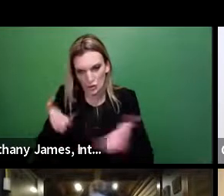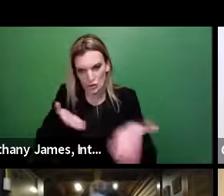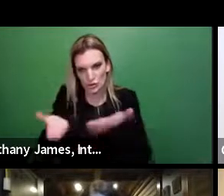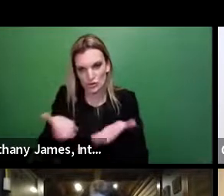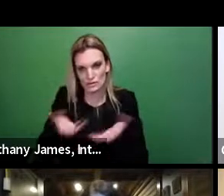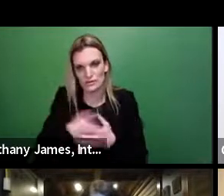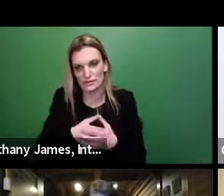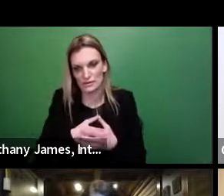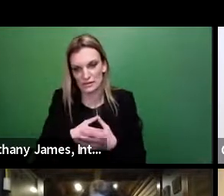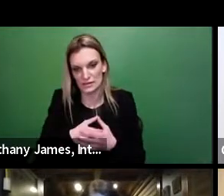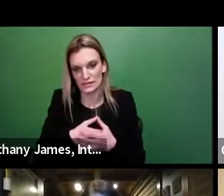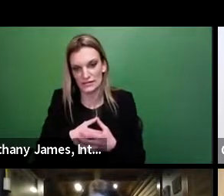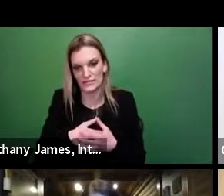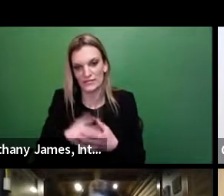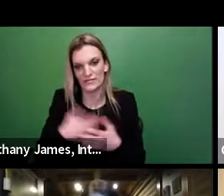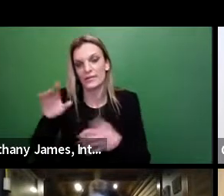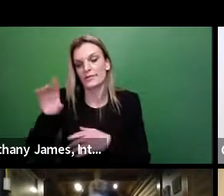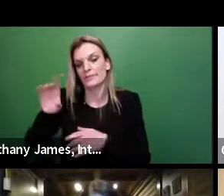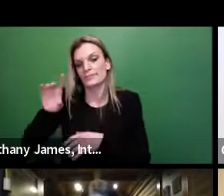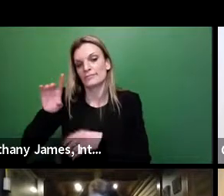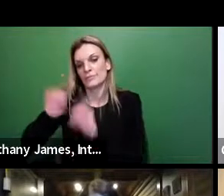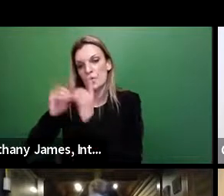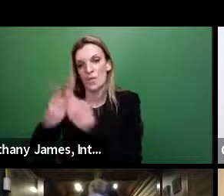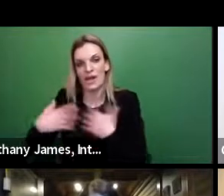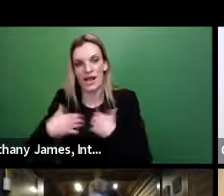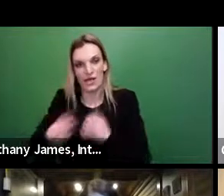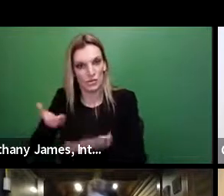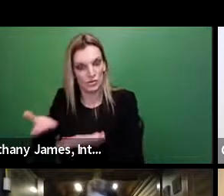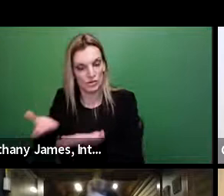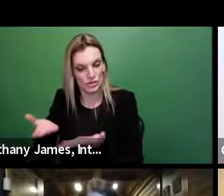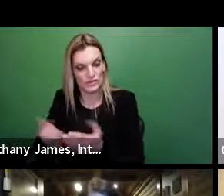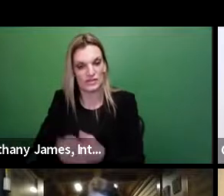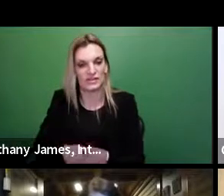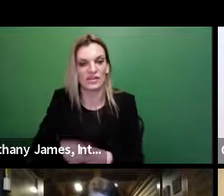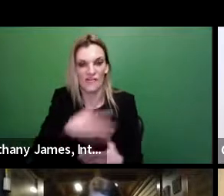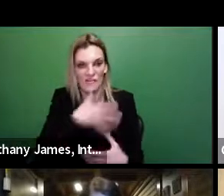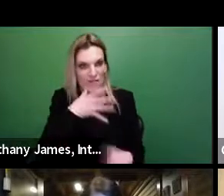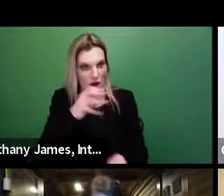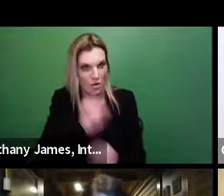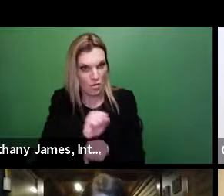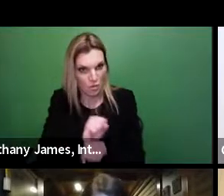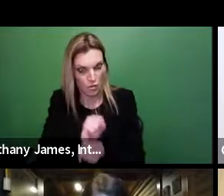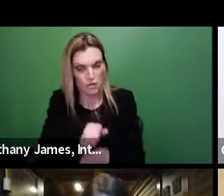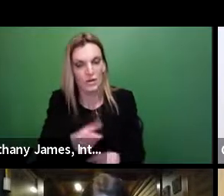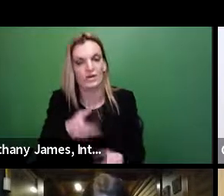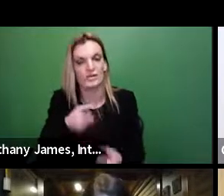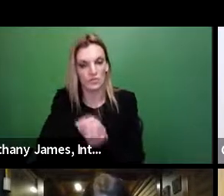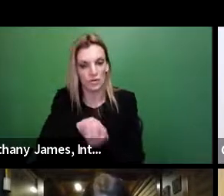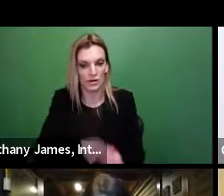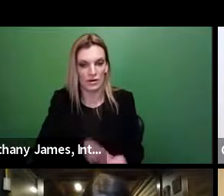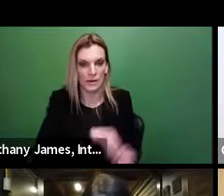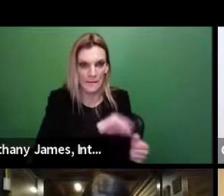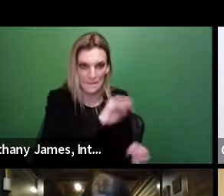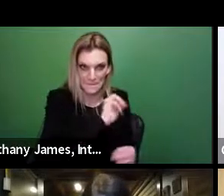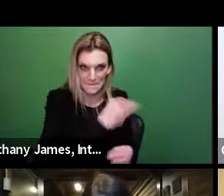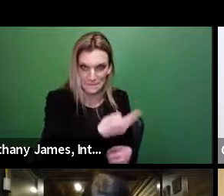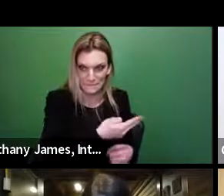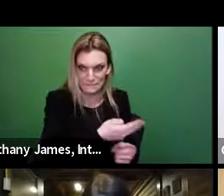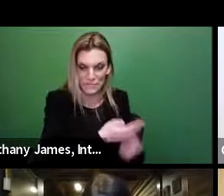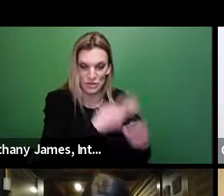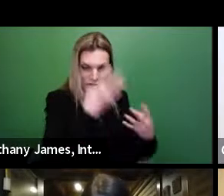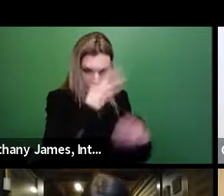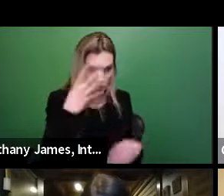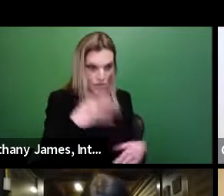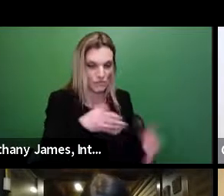Michigan Department of Health and Human Services, Farmworker Legal Services, Michigan Immigrant Rights Center, and